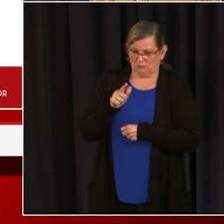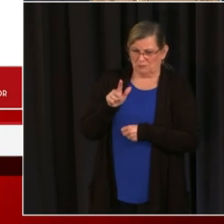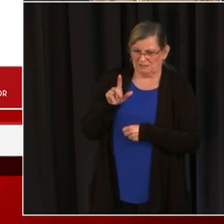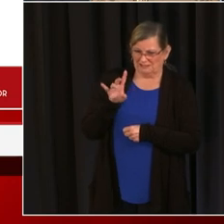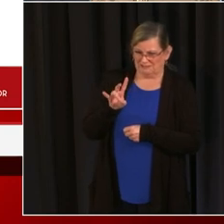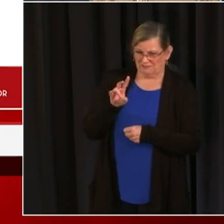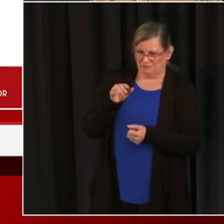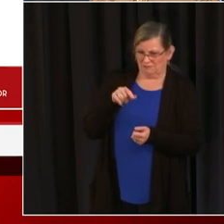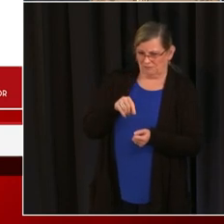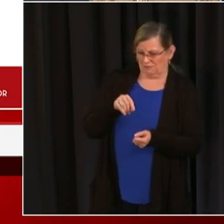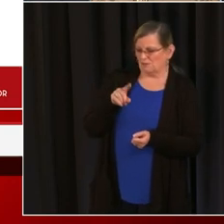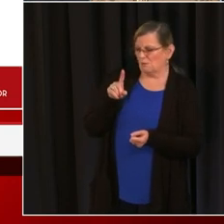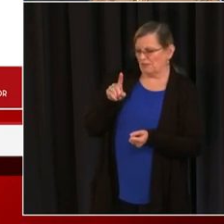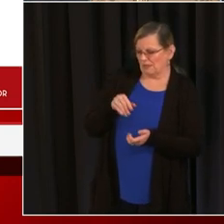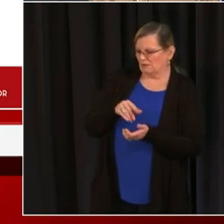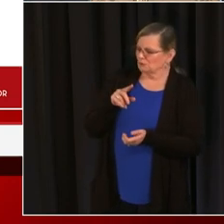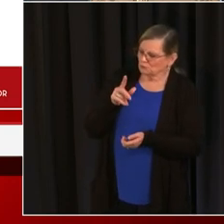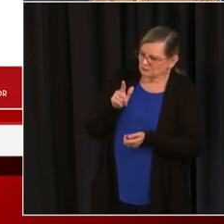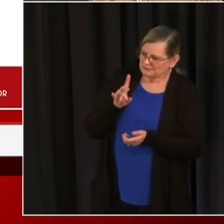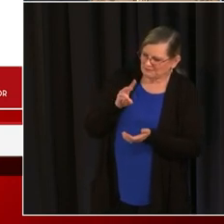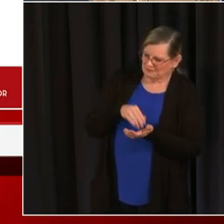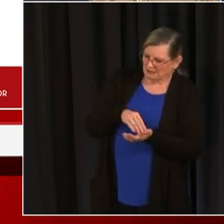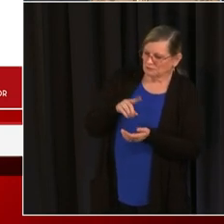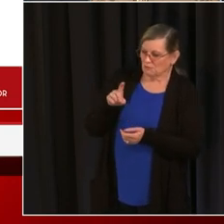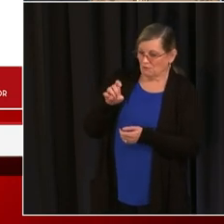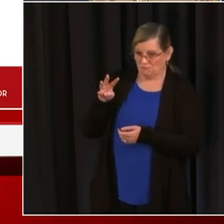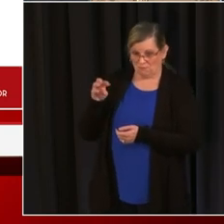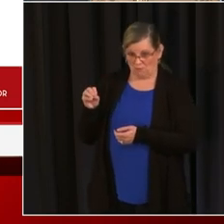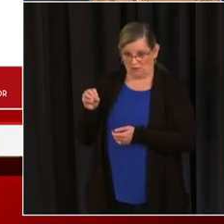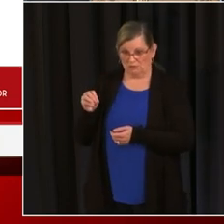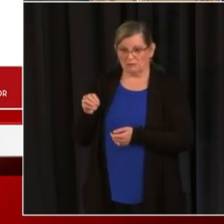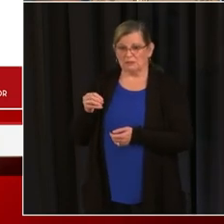27,140. They will be distributed to the